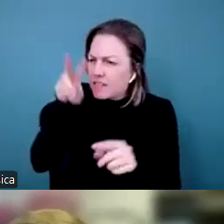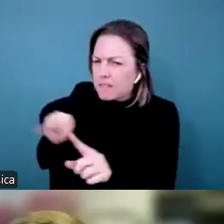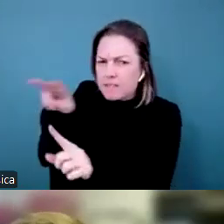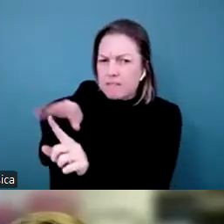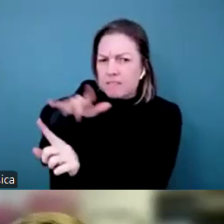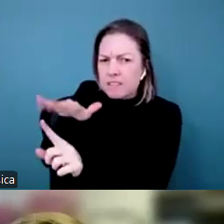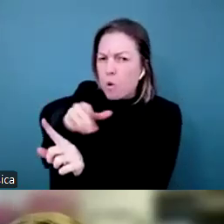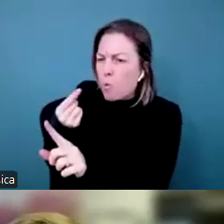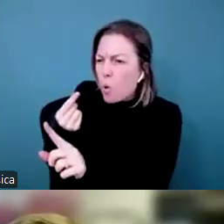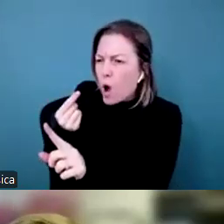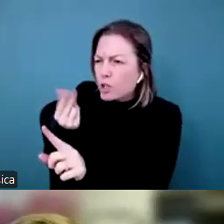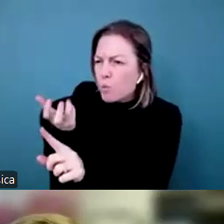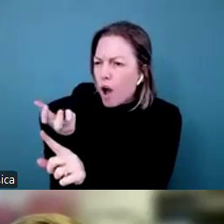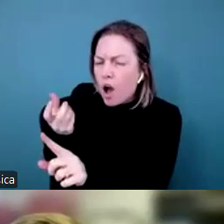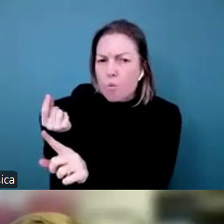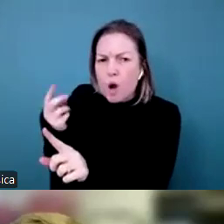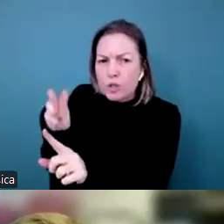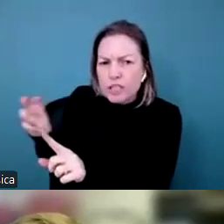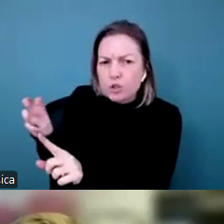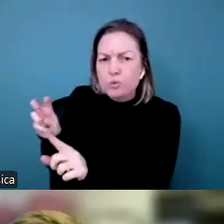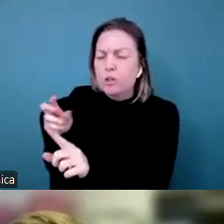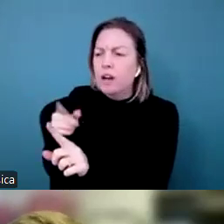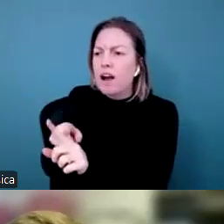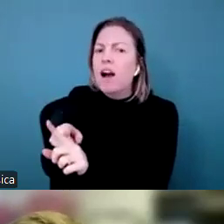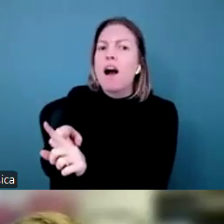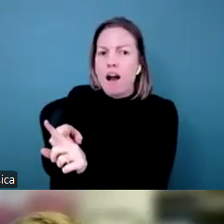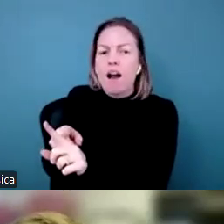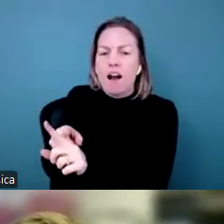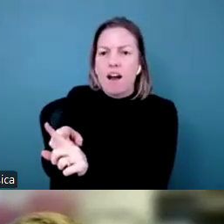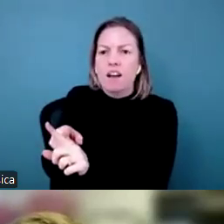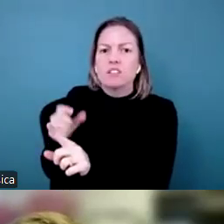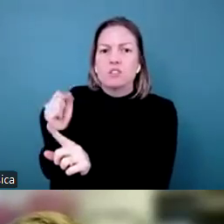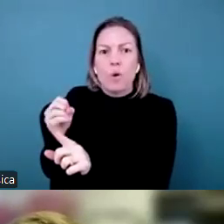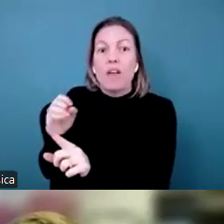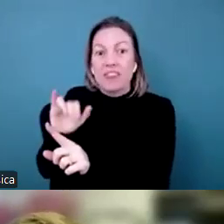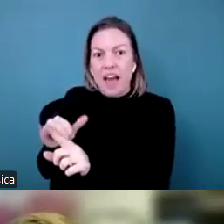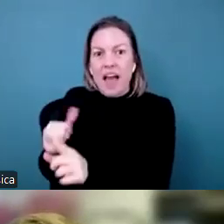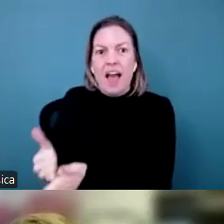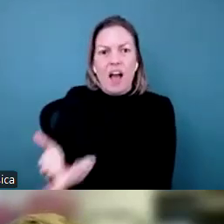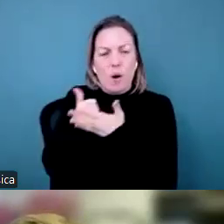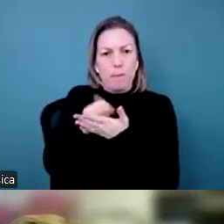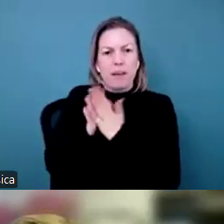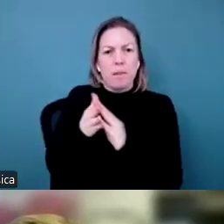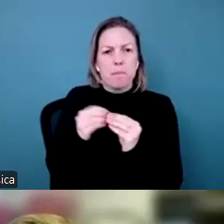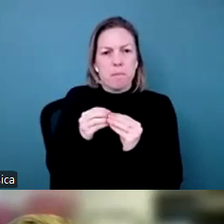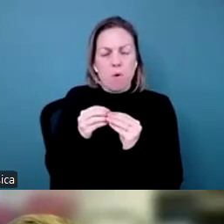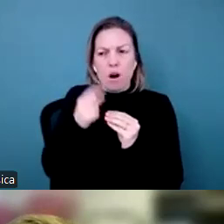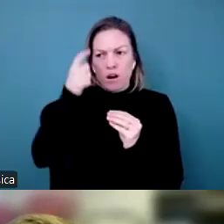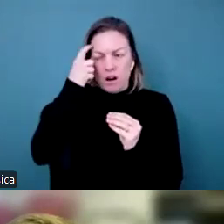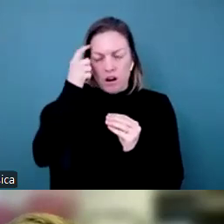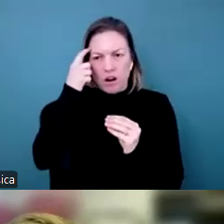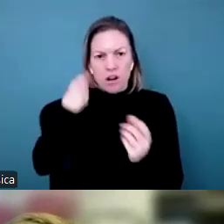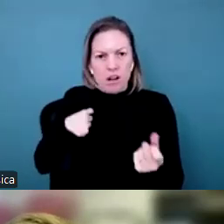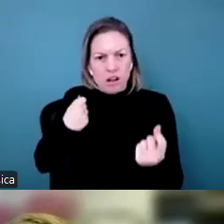their issue is. And that carries over beyond caregiving and in the rest of the world. When I see other people dealing with